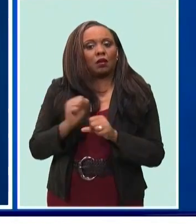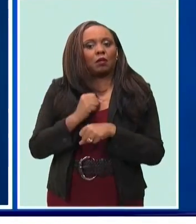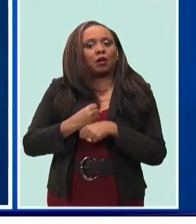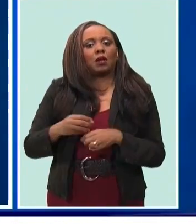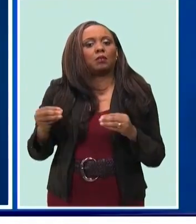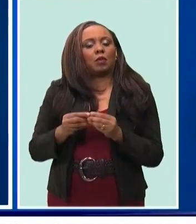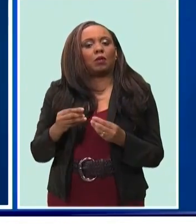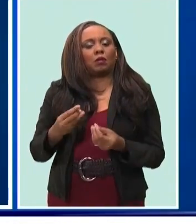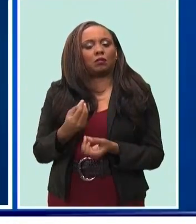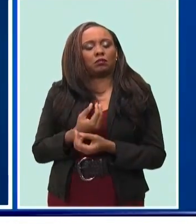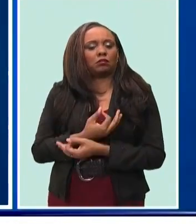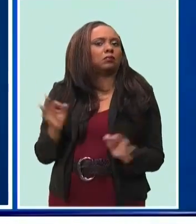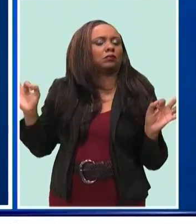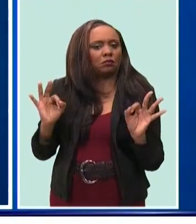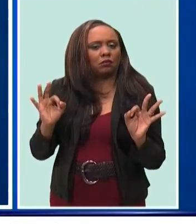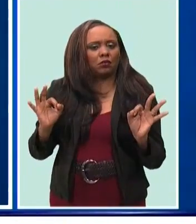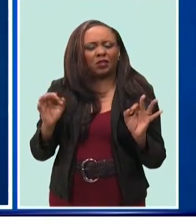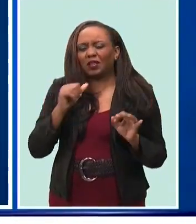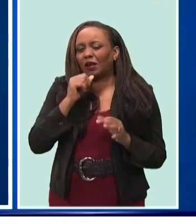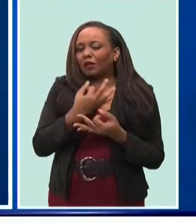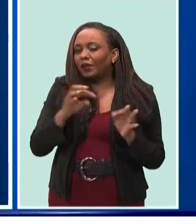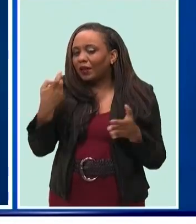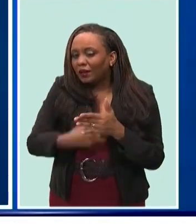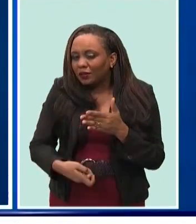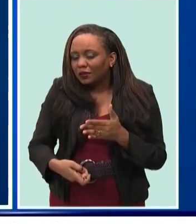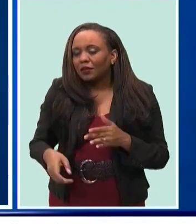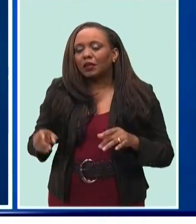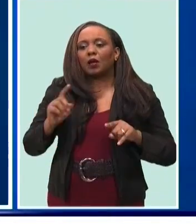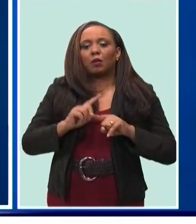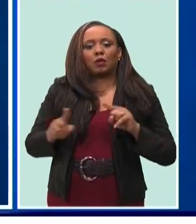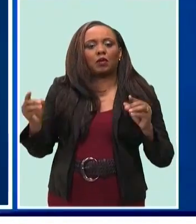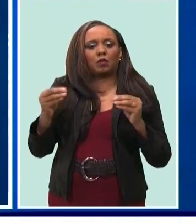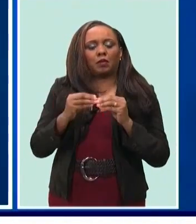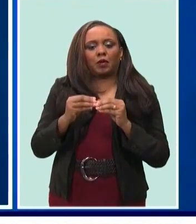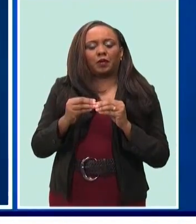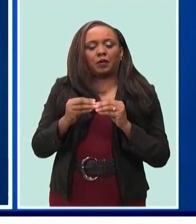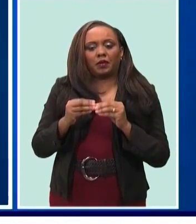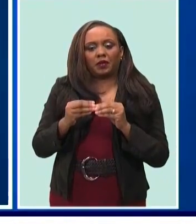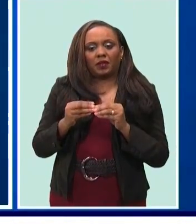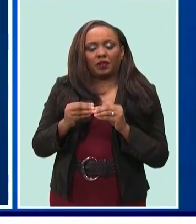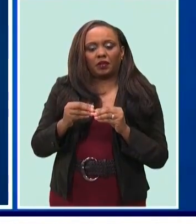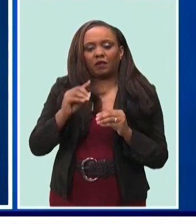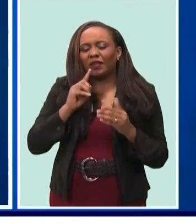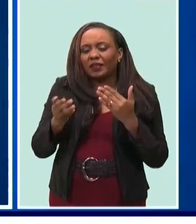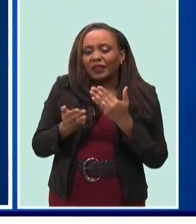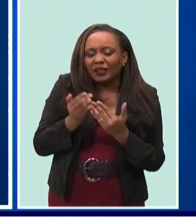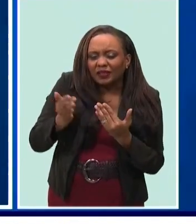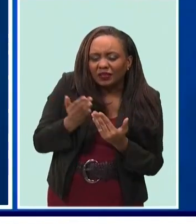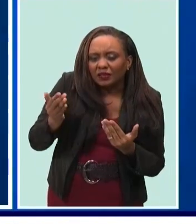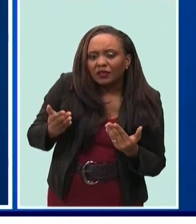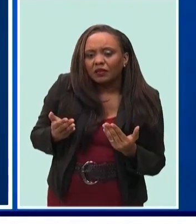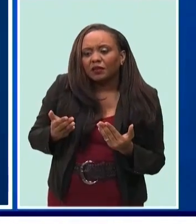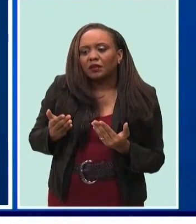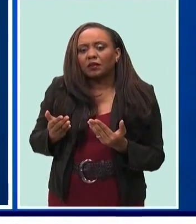liberalize that space, to make it extremely easy and